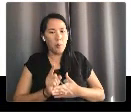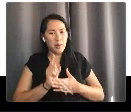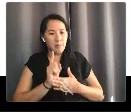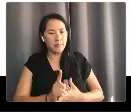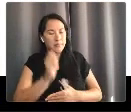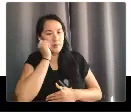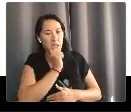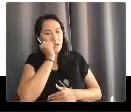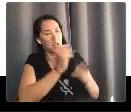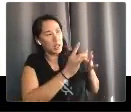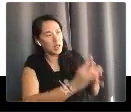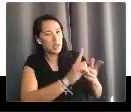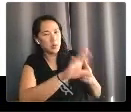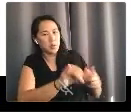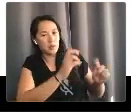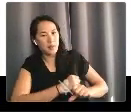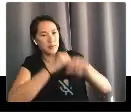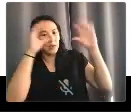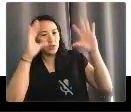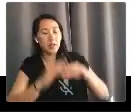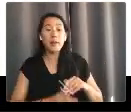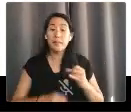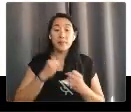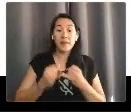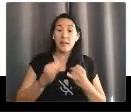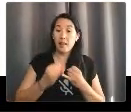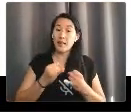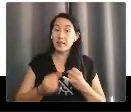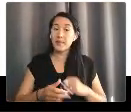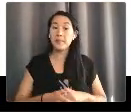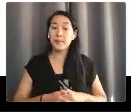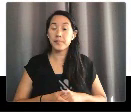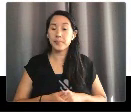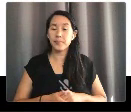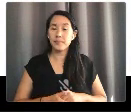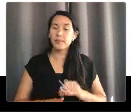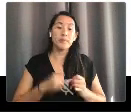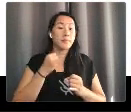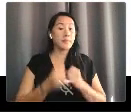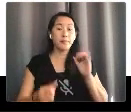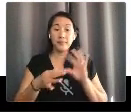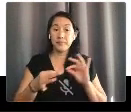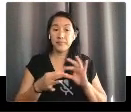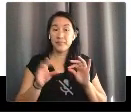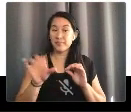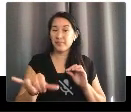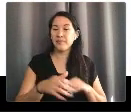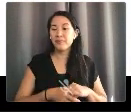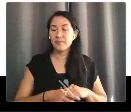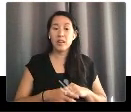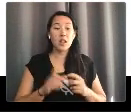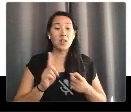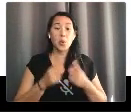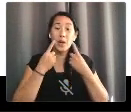day? And finally, I'd like to leave you with a final provocation, which is that in order to achieve